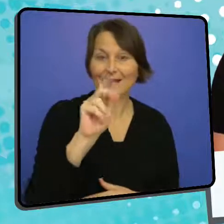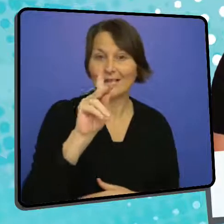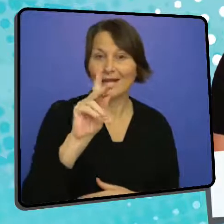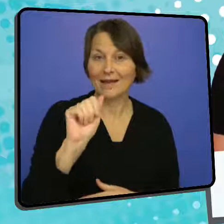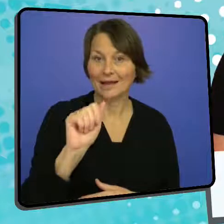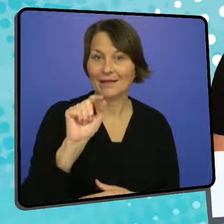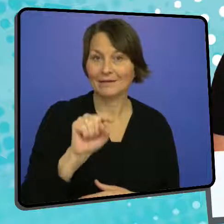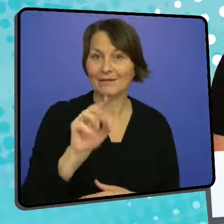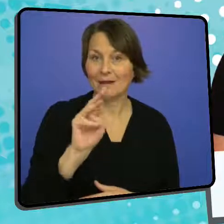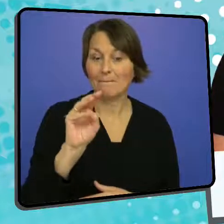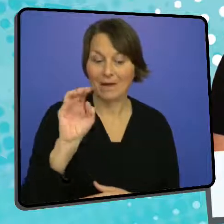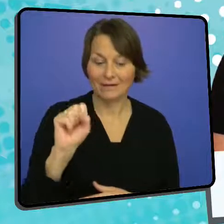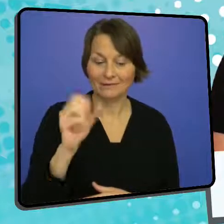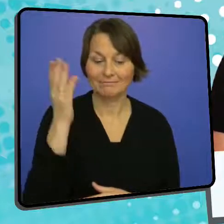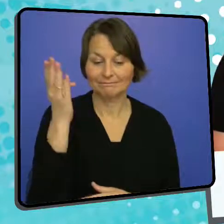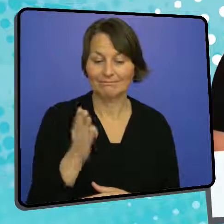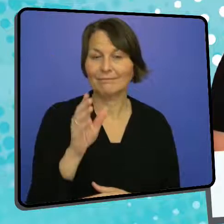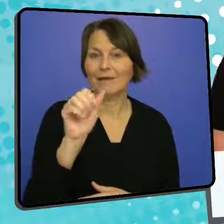aka.ms/abitofai-cafe.